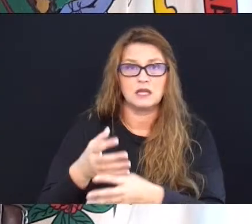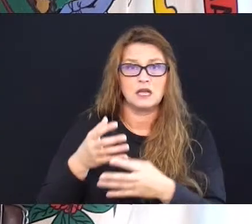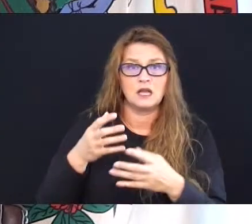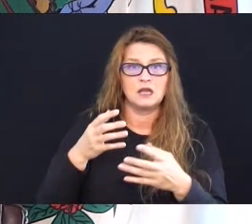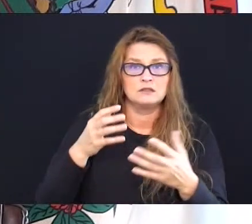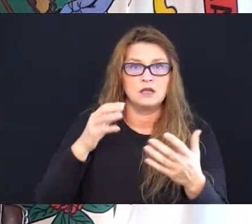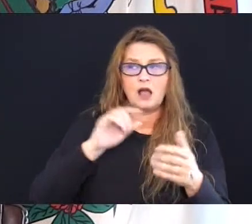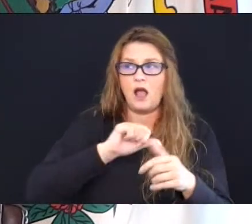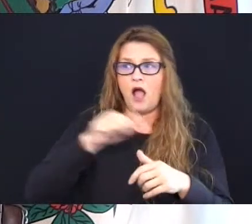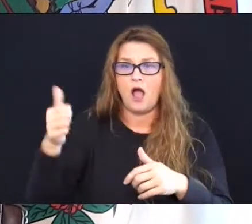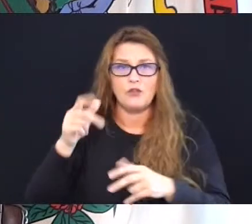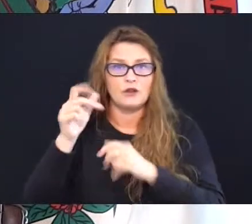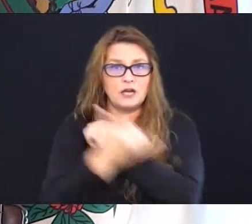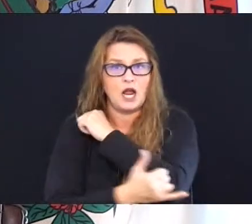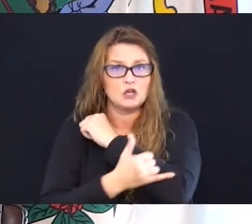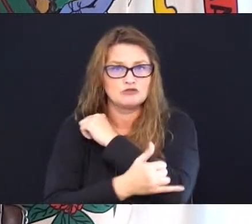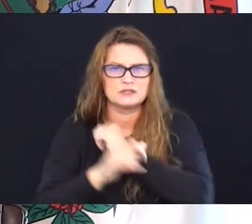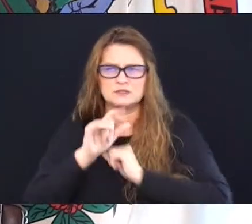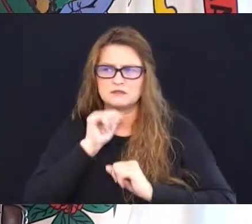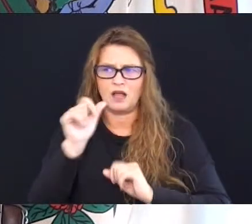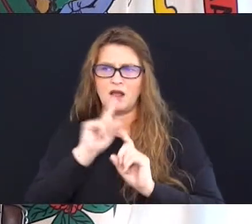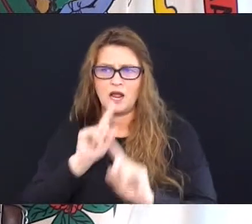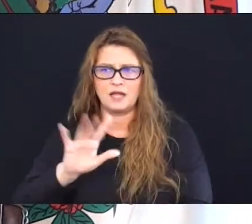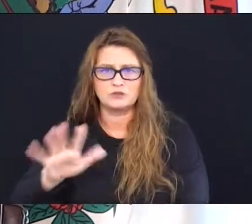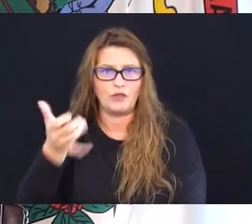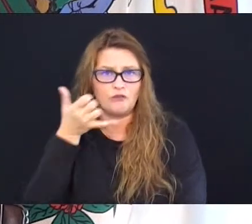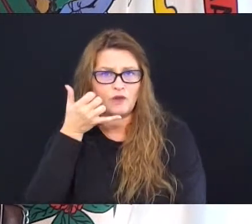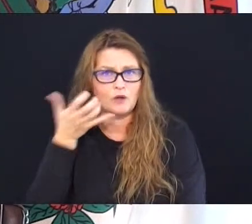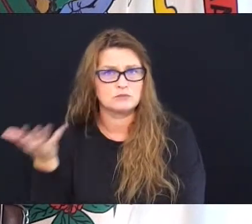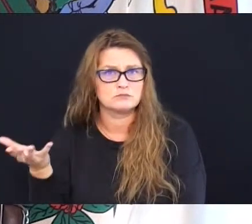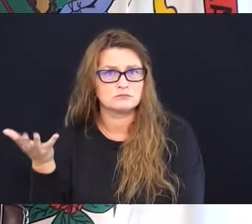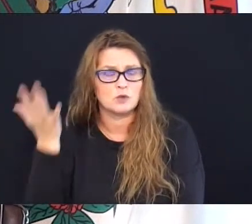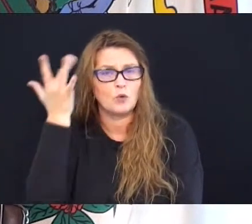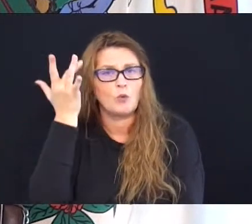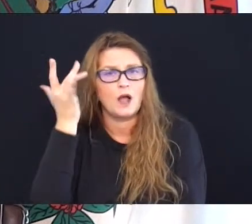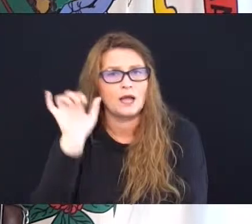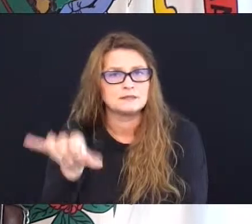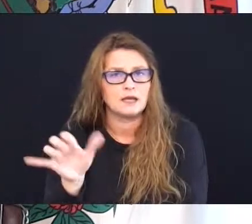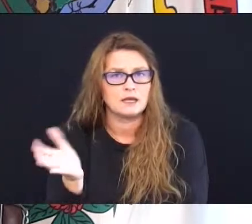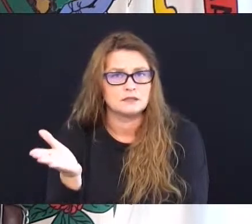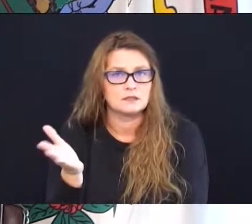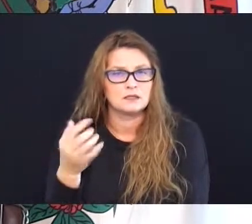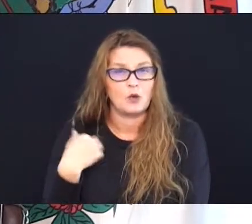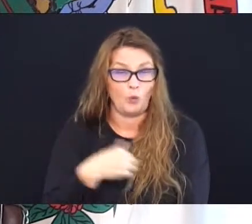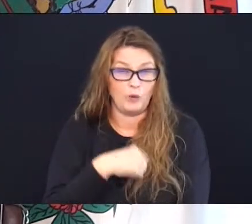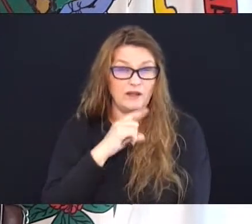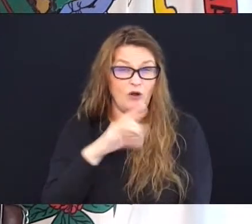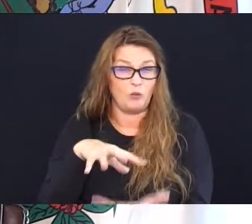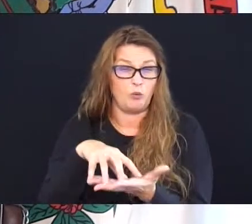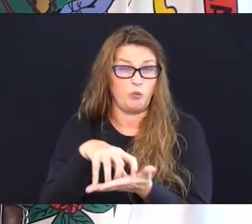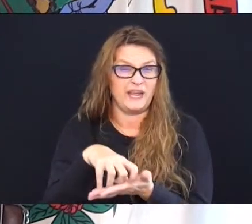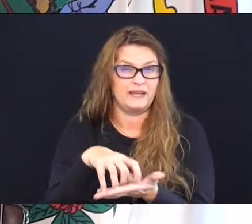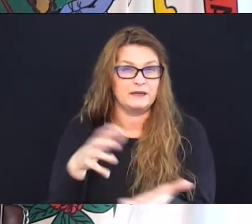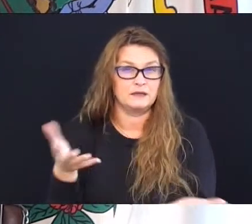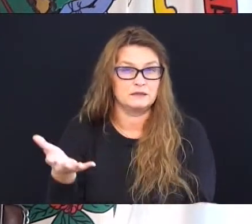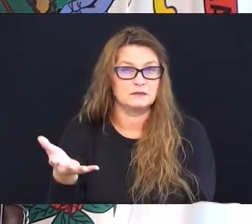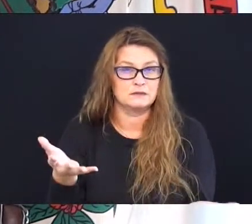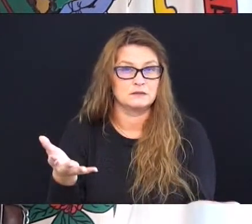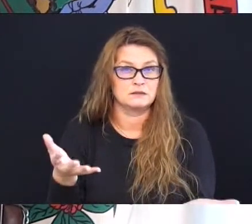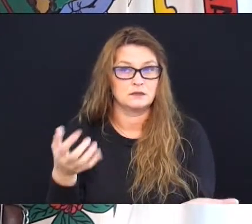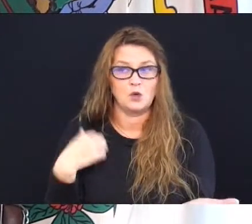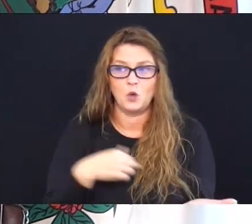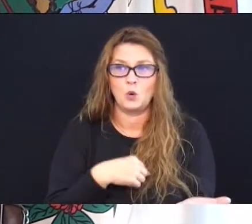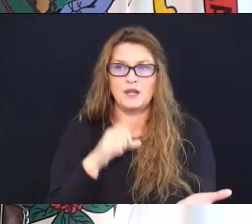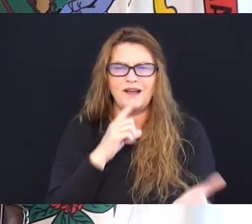and they won't even answer the phone for us. Why is that? Because we're weak. We're weak, and we're